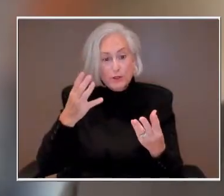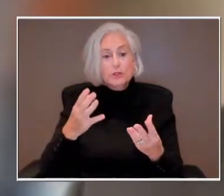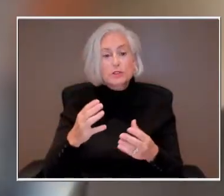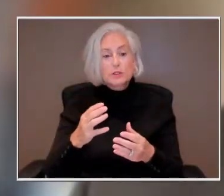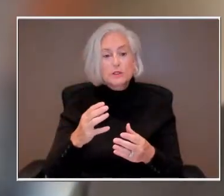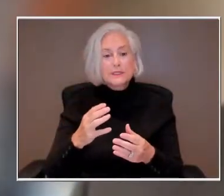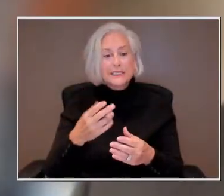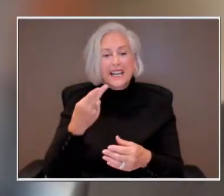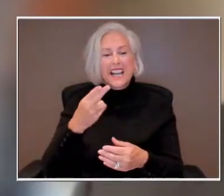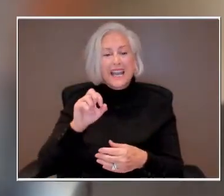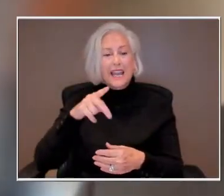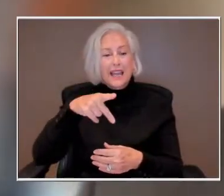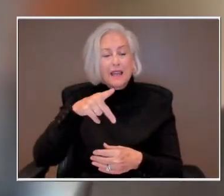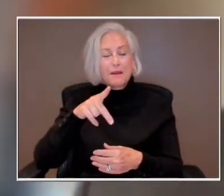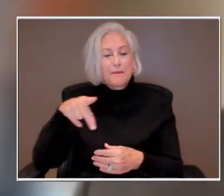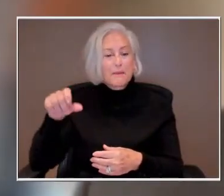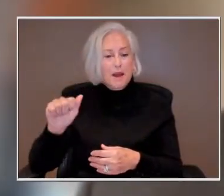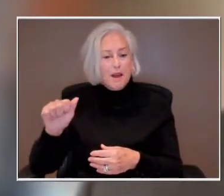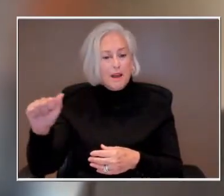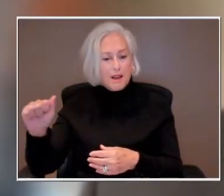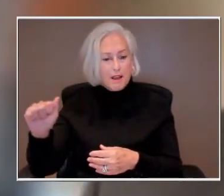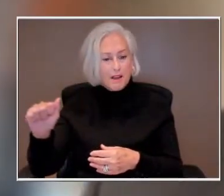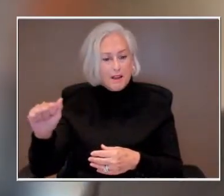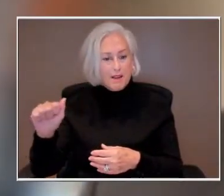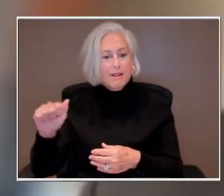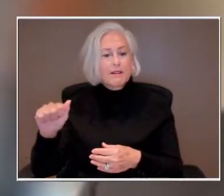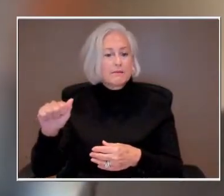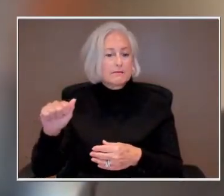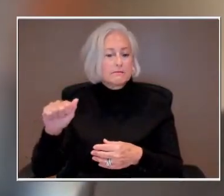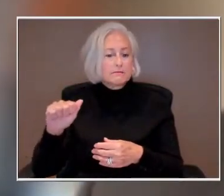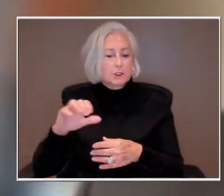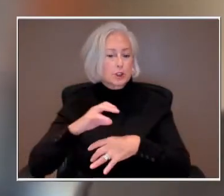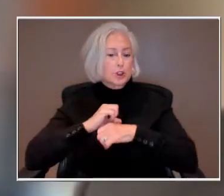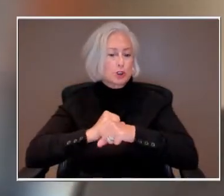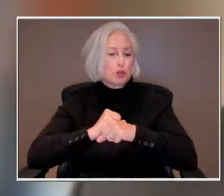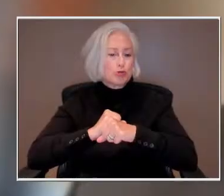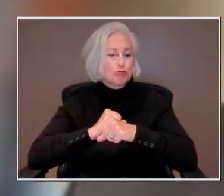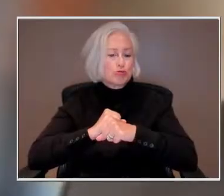HIPAA secured environment. So we're using very similar